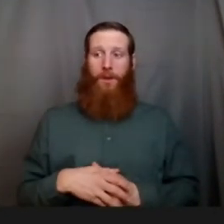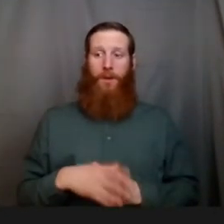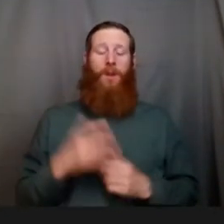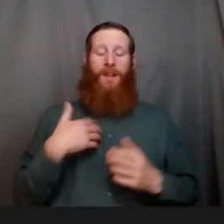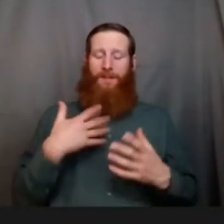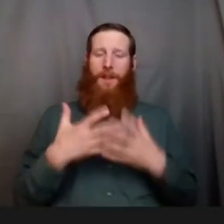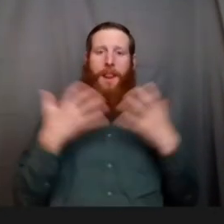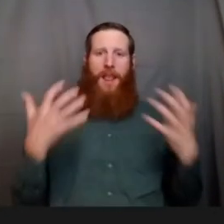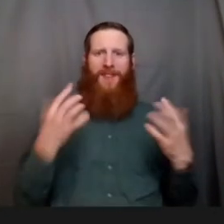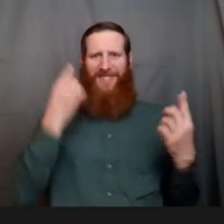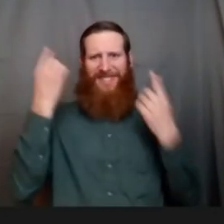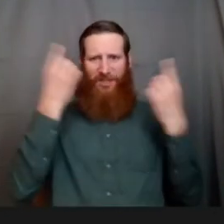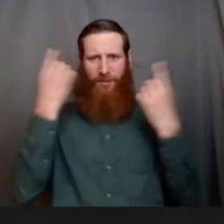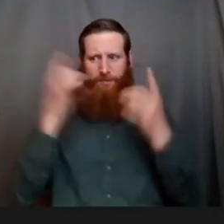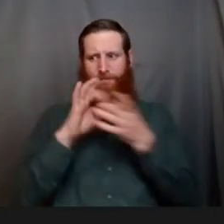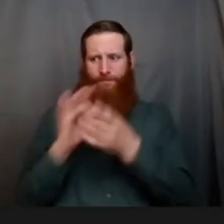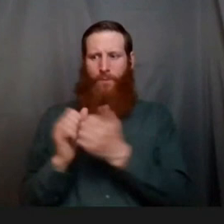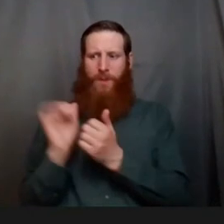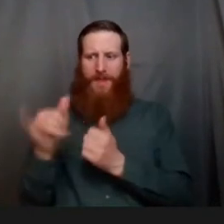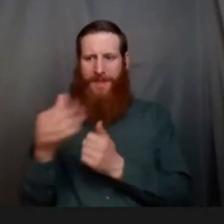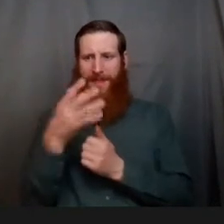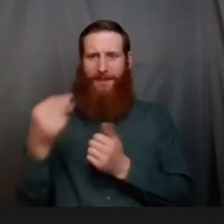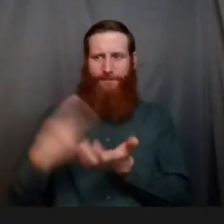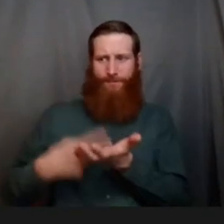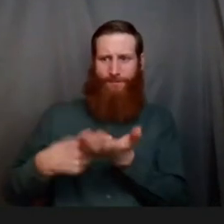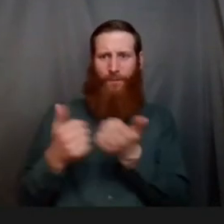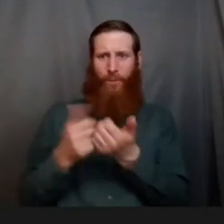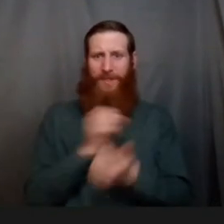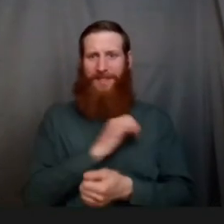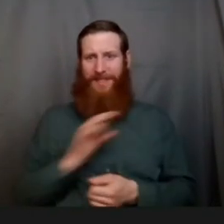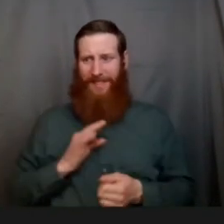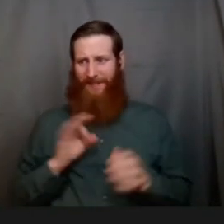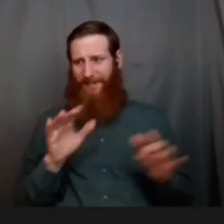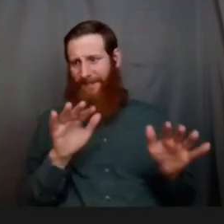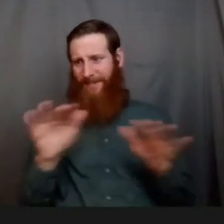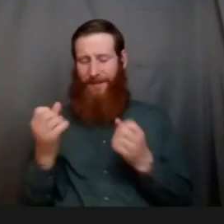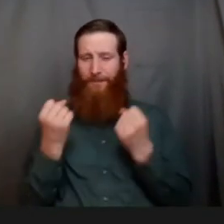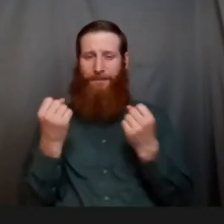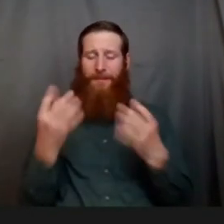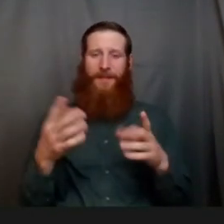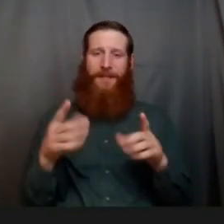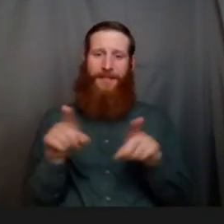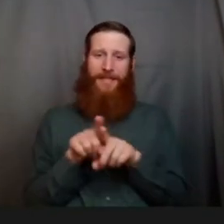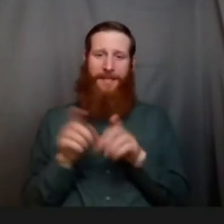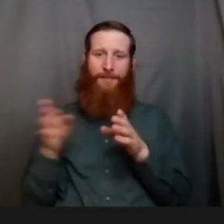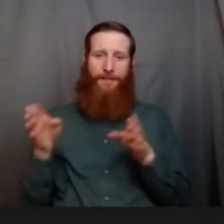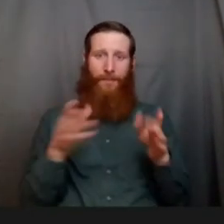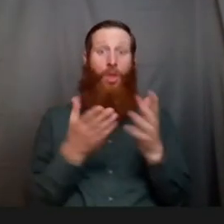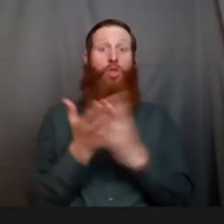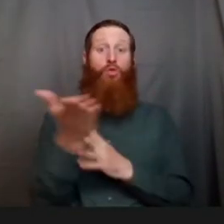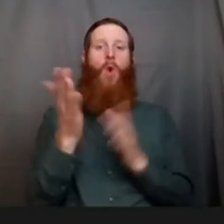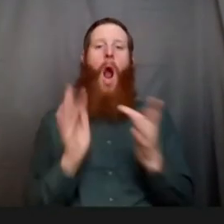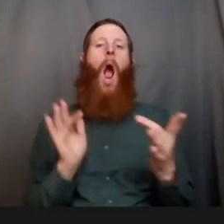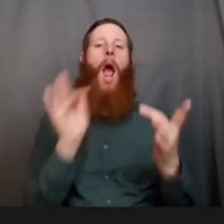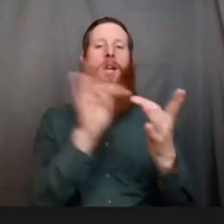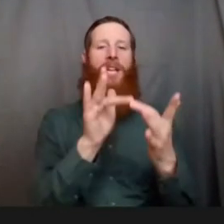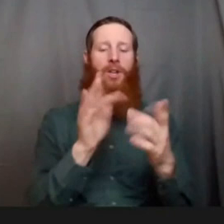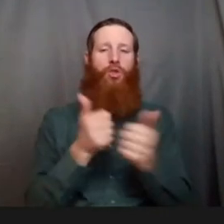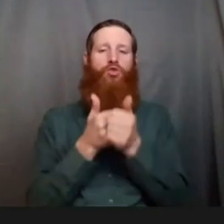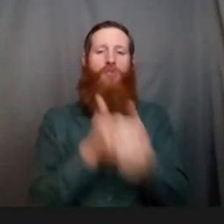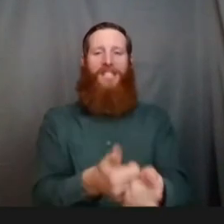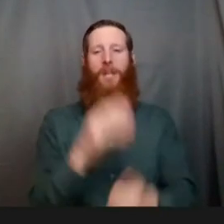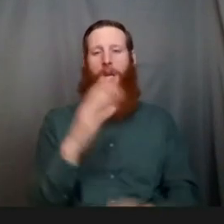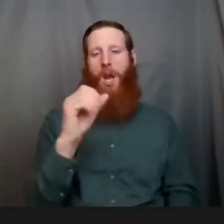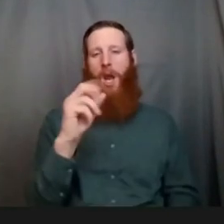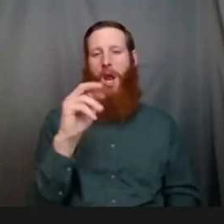that and have dealt with that at the staff level in many of the same ways through contact tracing, yes. Great,